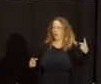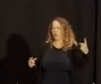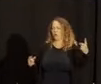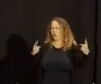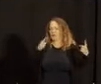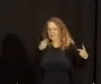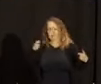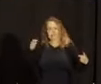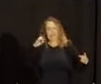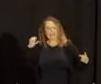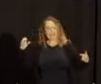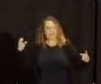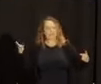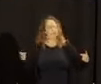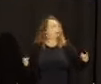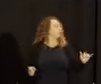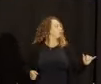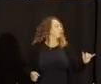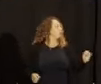Okay.